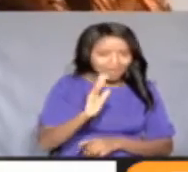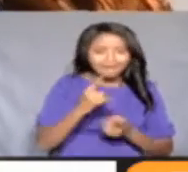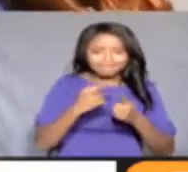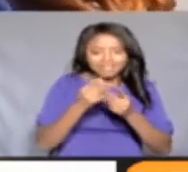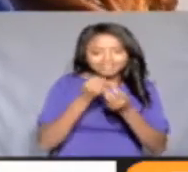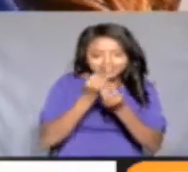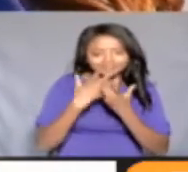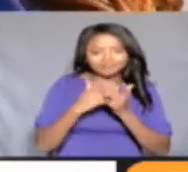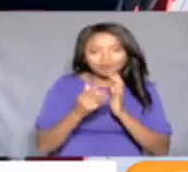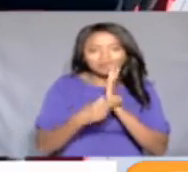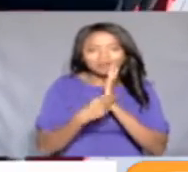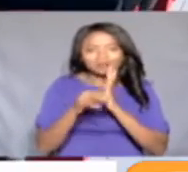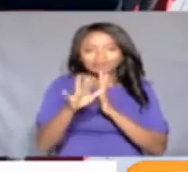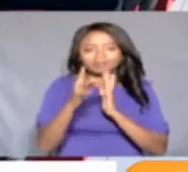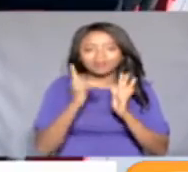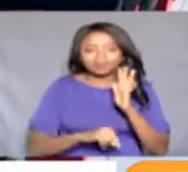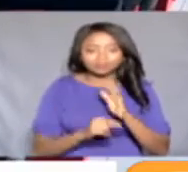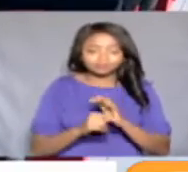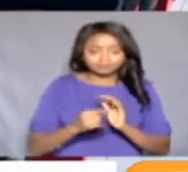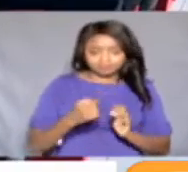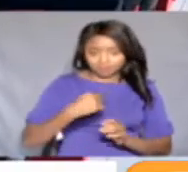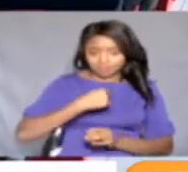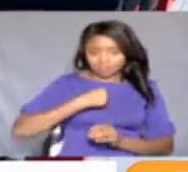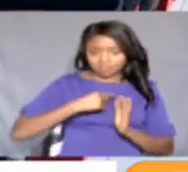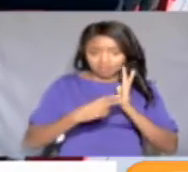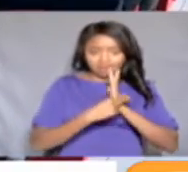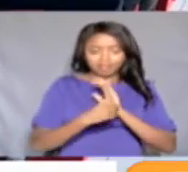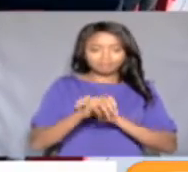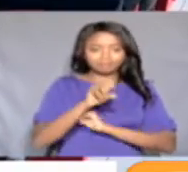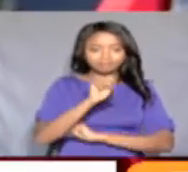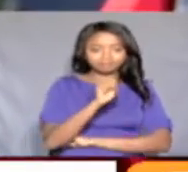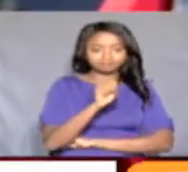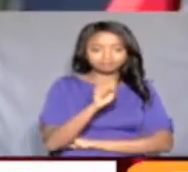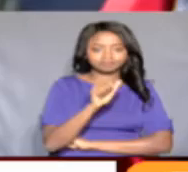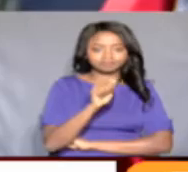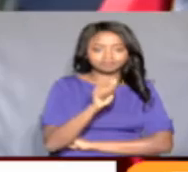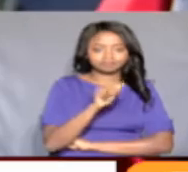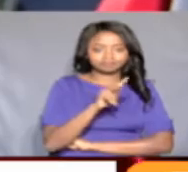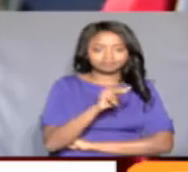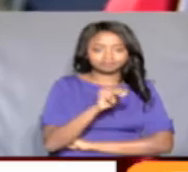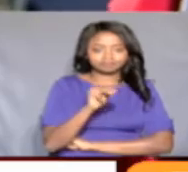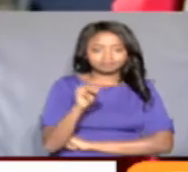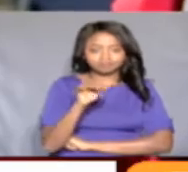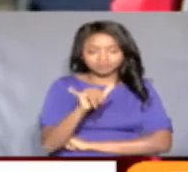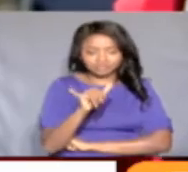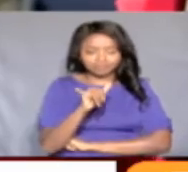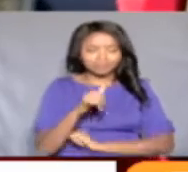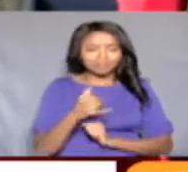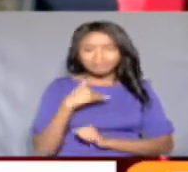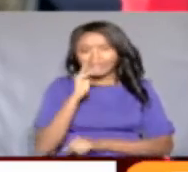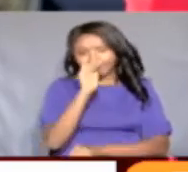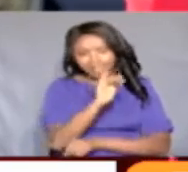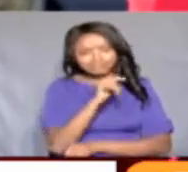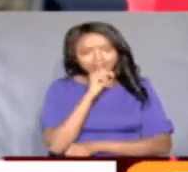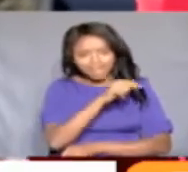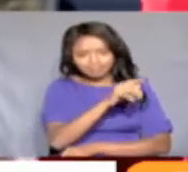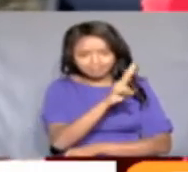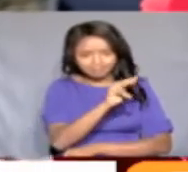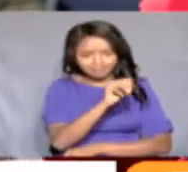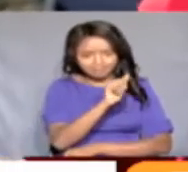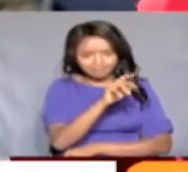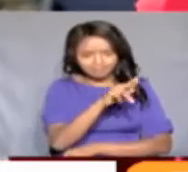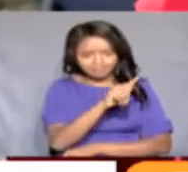atatuambia jina lake. My name is Sami Kirui. Swali langu kwa Martin ni kwamba ulisema wewe